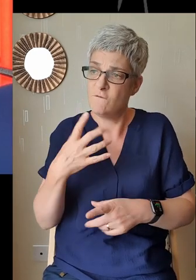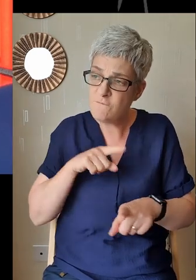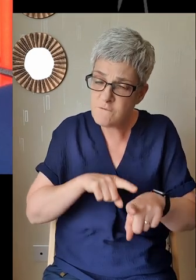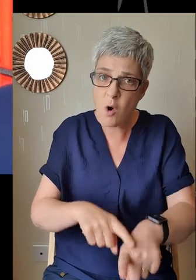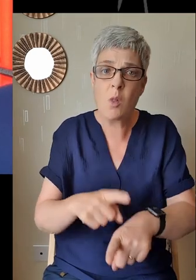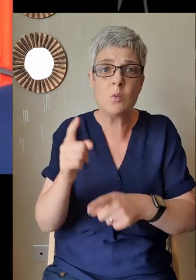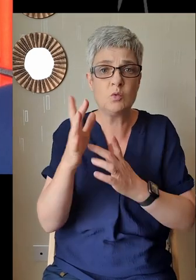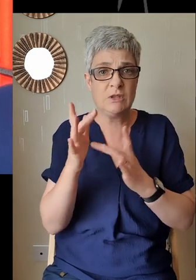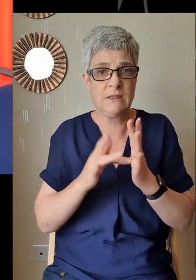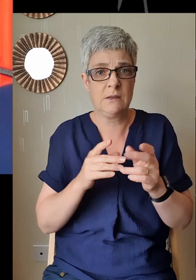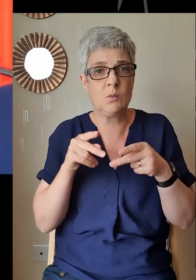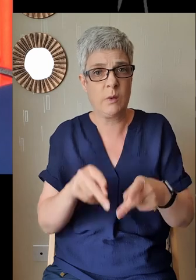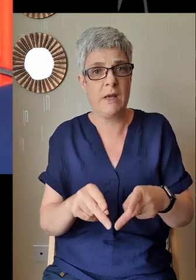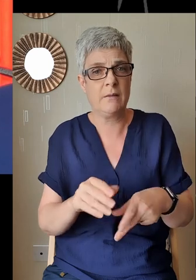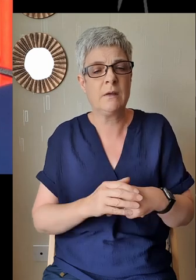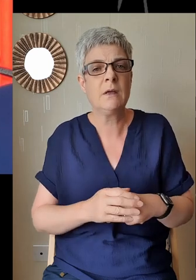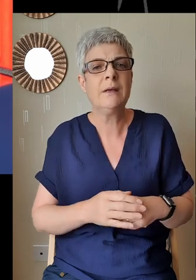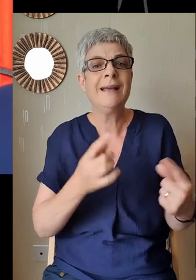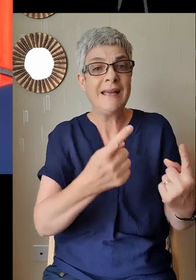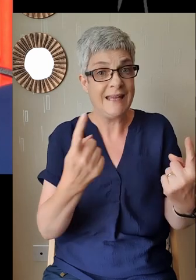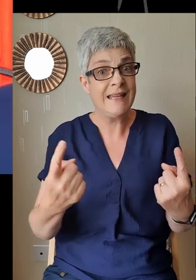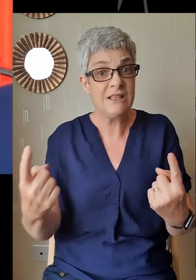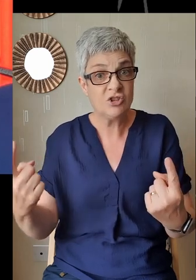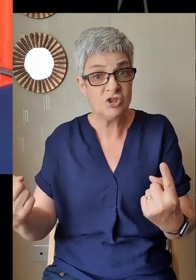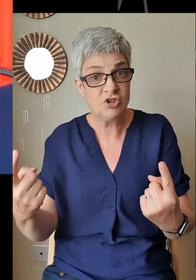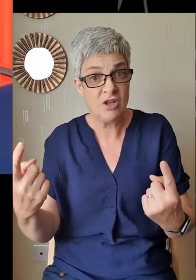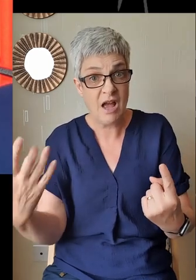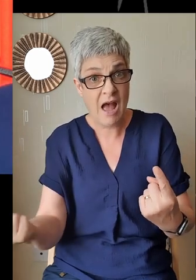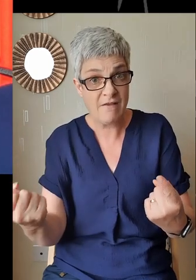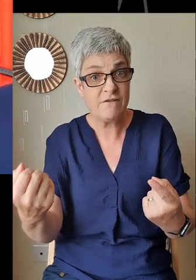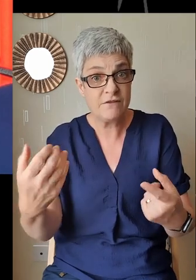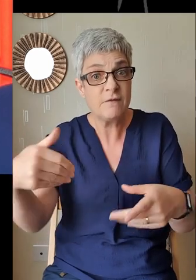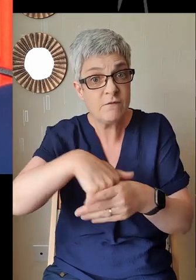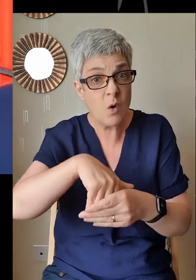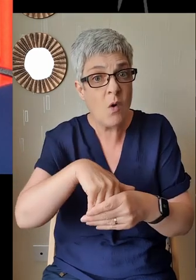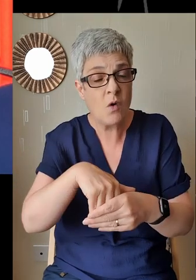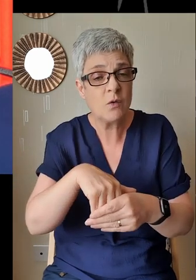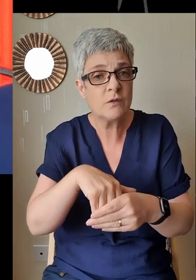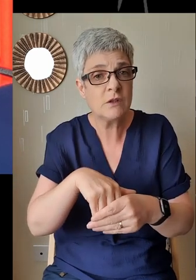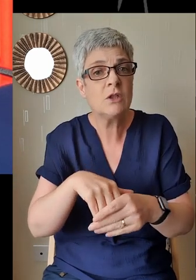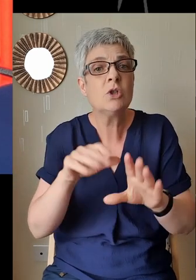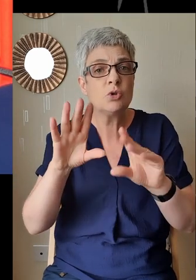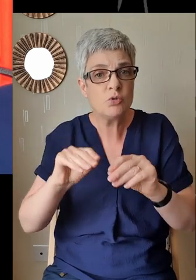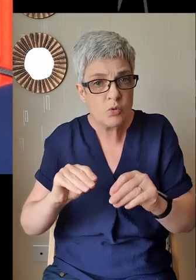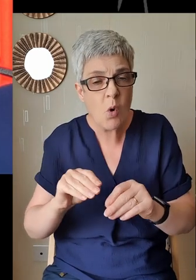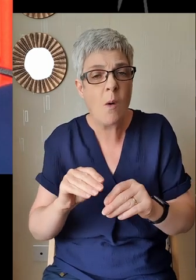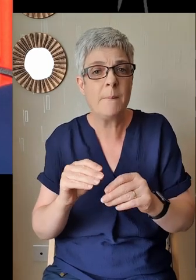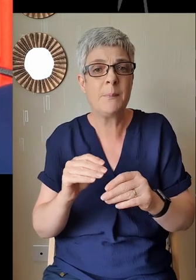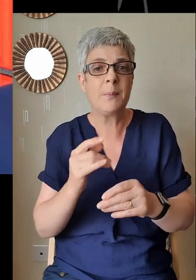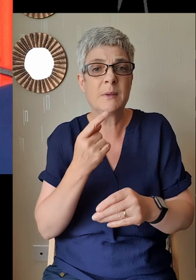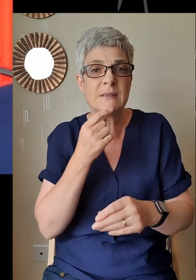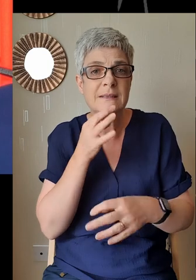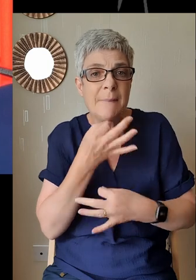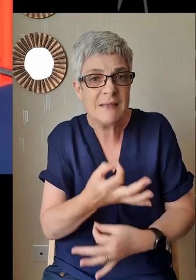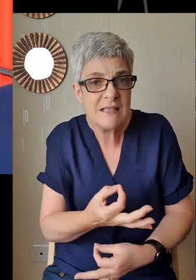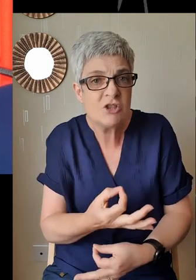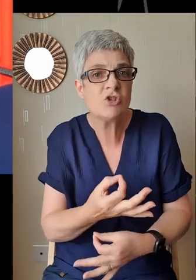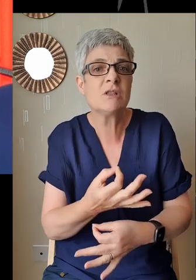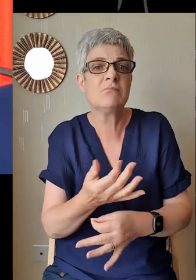Now, we each have a part to play in resisting temptation and in overcoming desires and the pull of our sinful